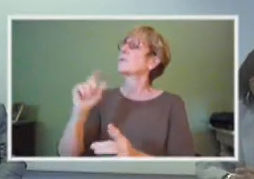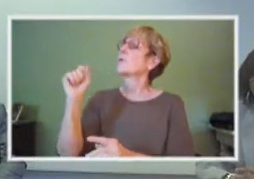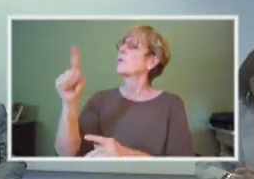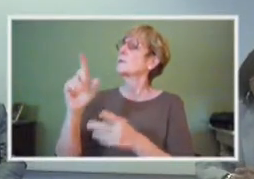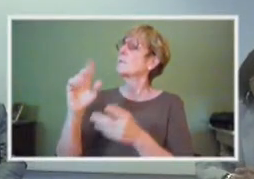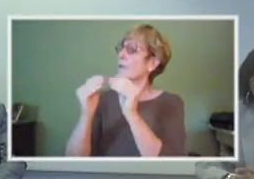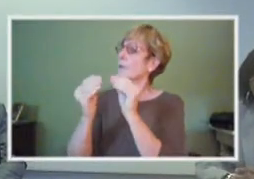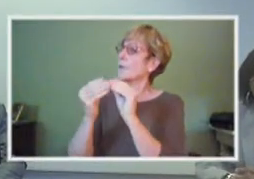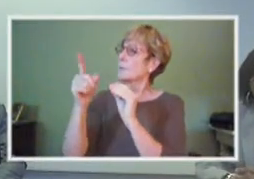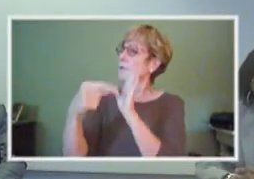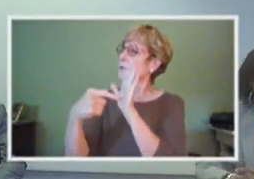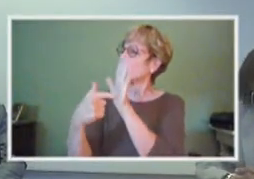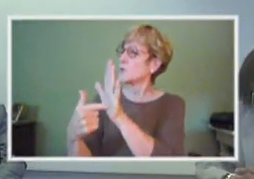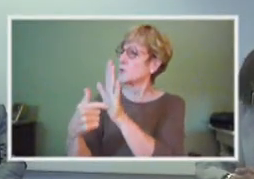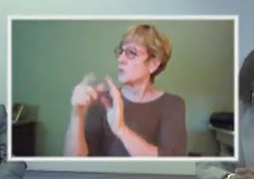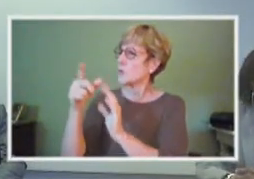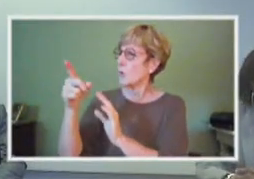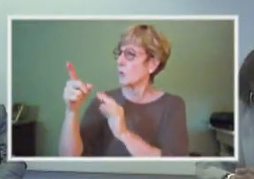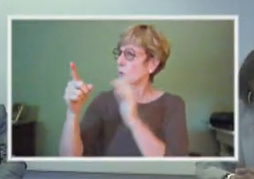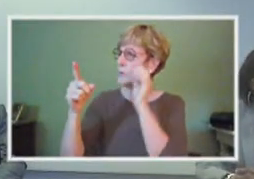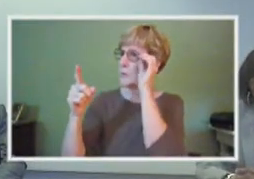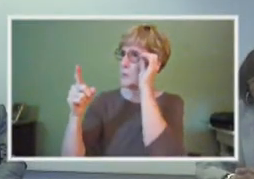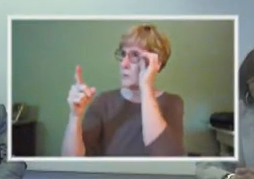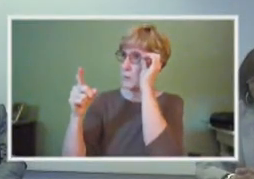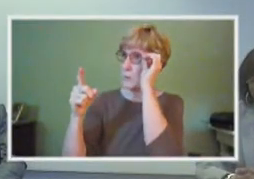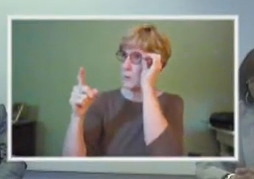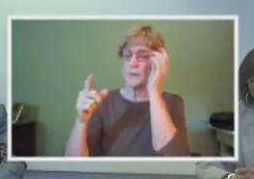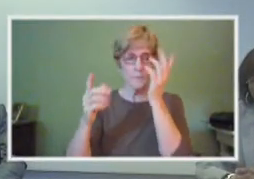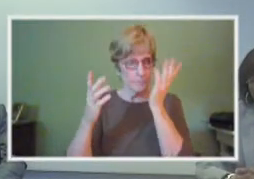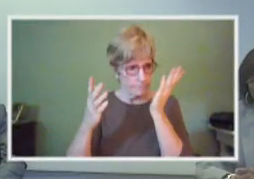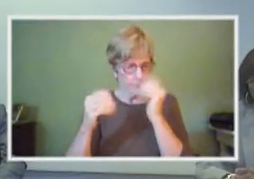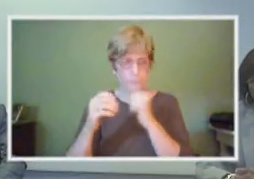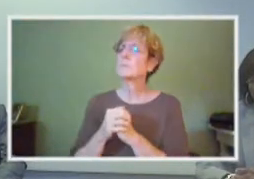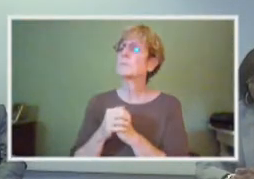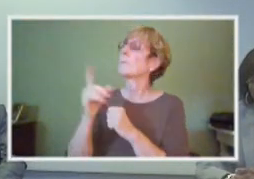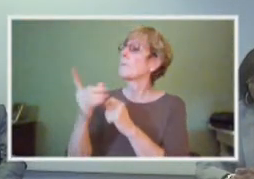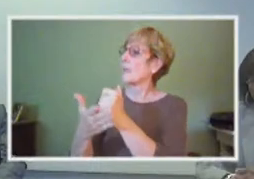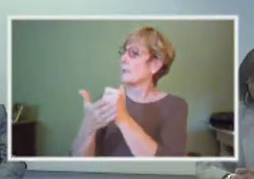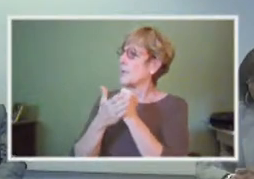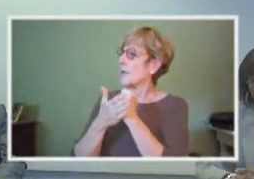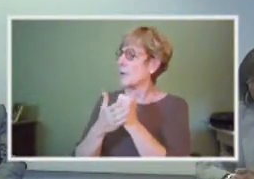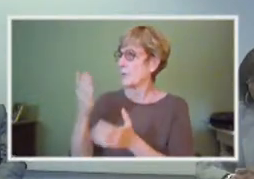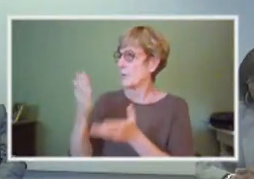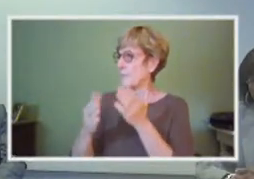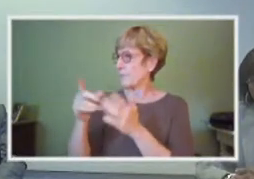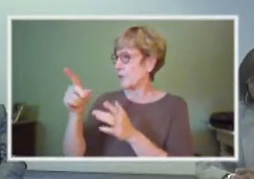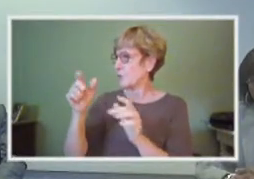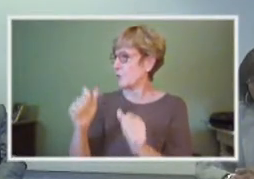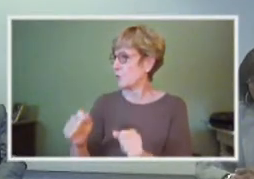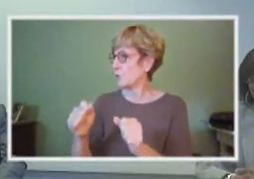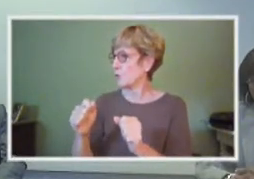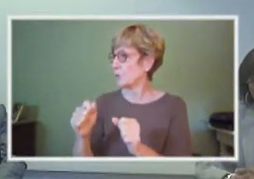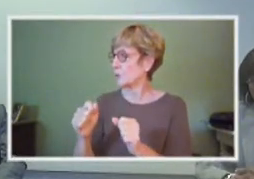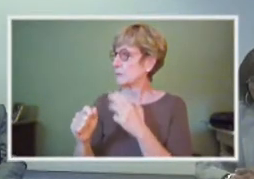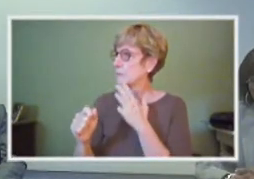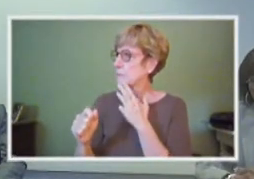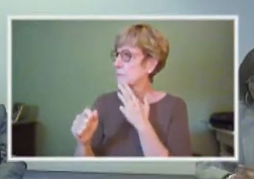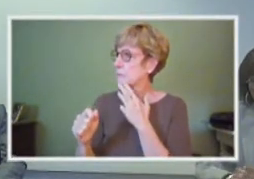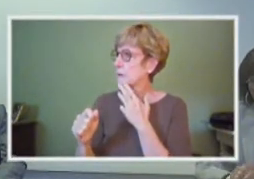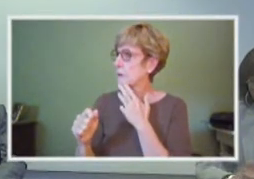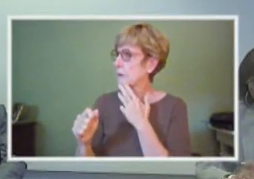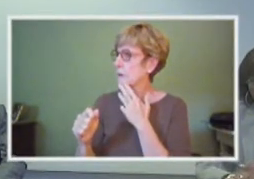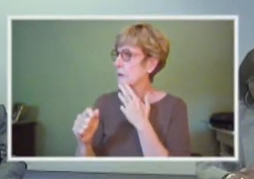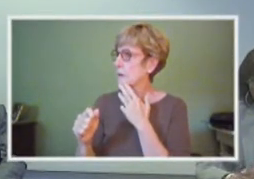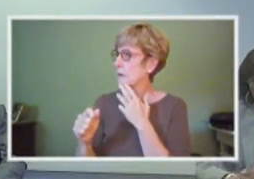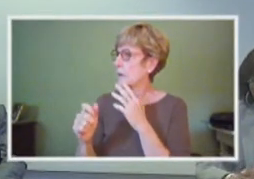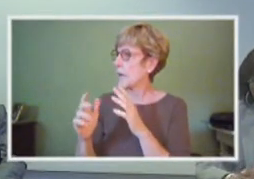showed at the beginning of your presentation. Yes. And it would be helpful if perhaps you can root me into, you know, how